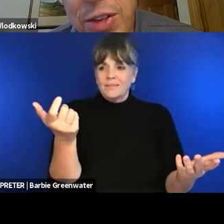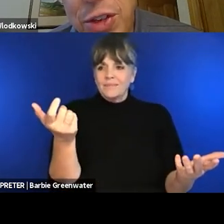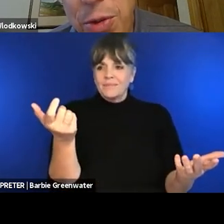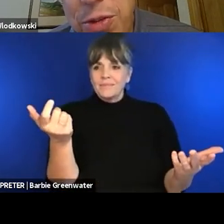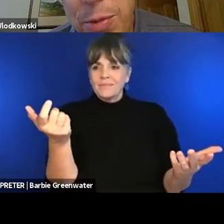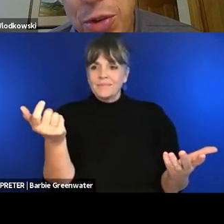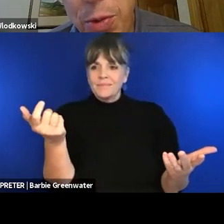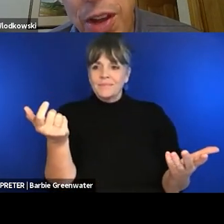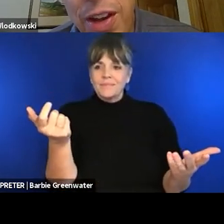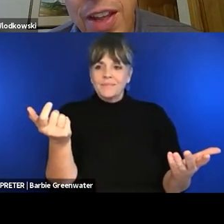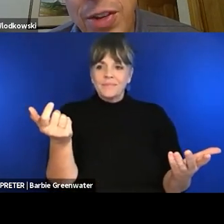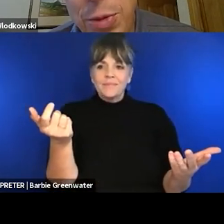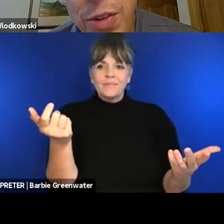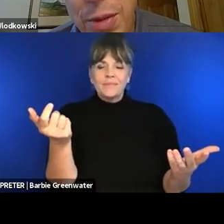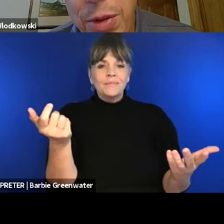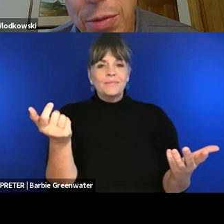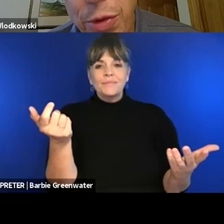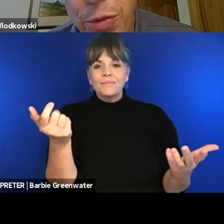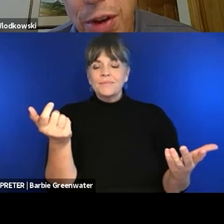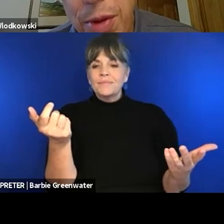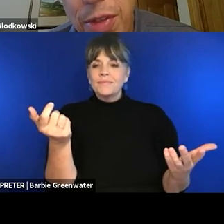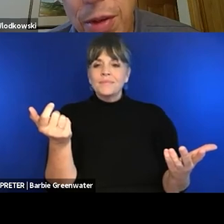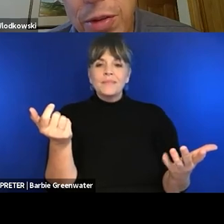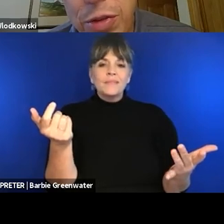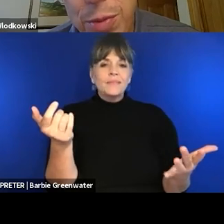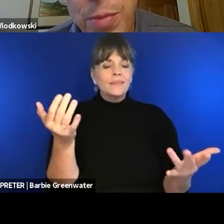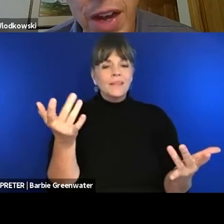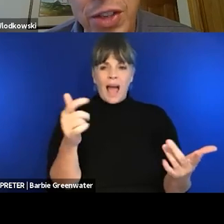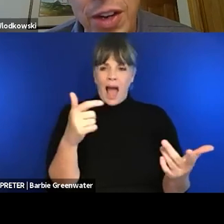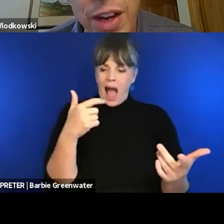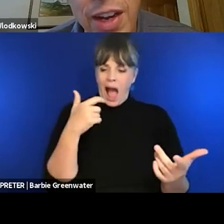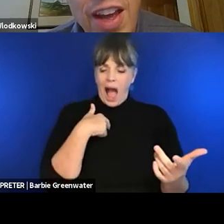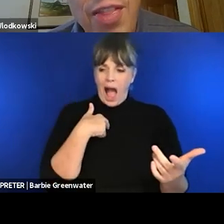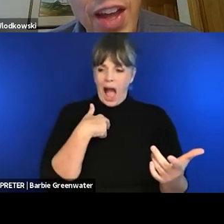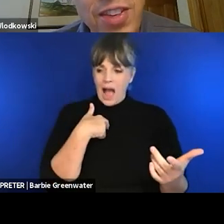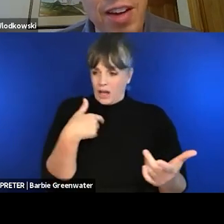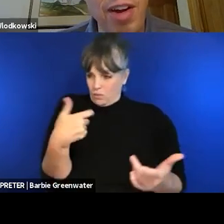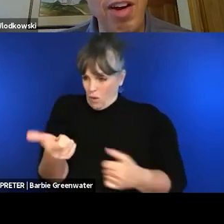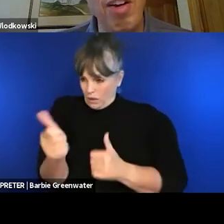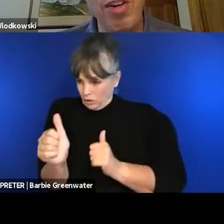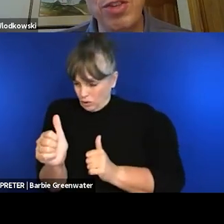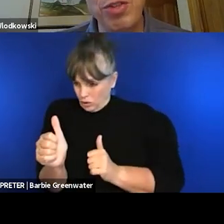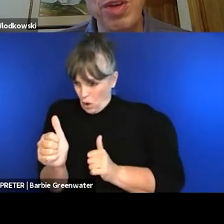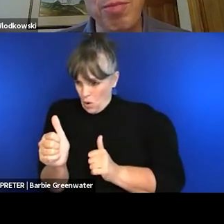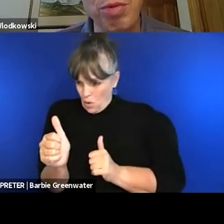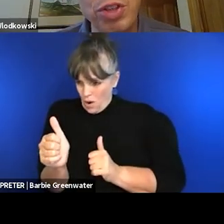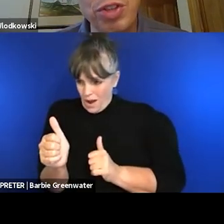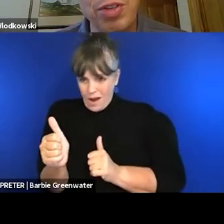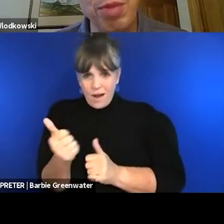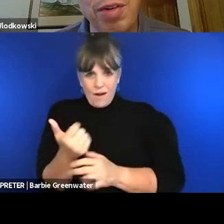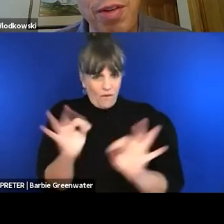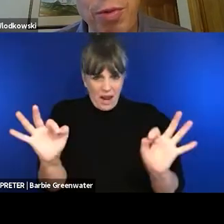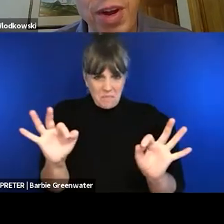to watch this show with description when it's also available for free, but the description badge isn't on it. That's not our issue. We can